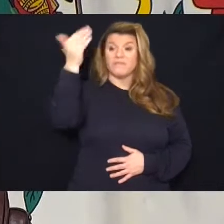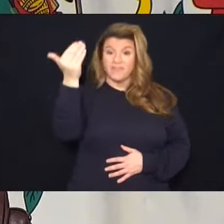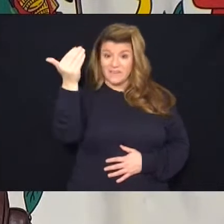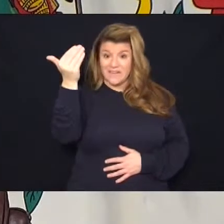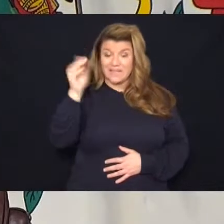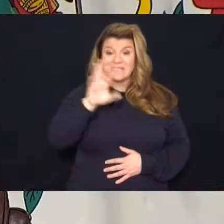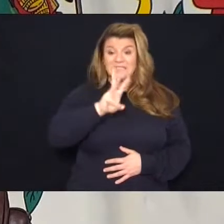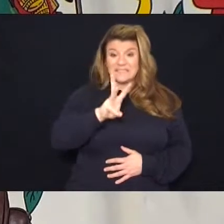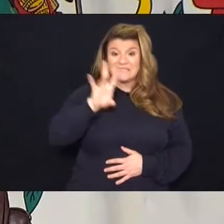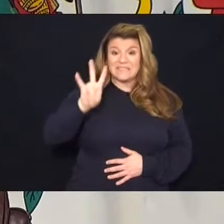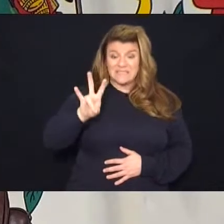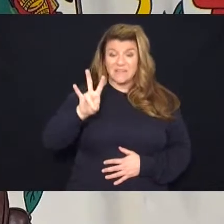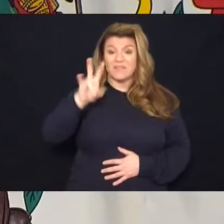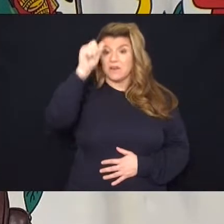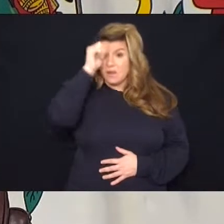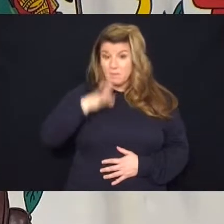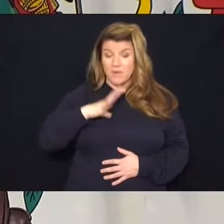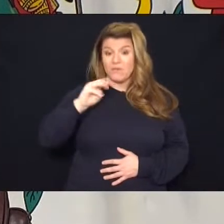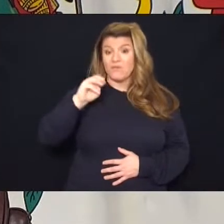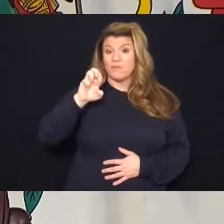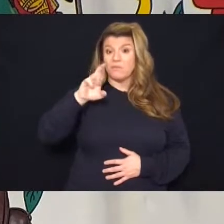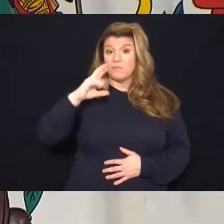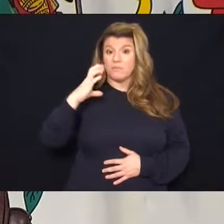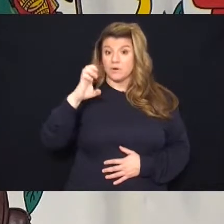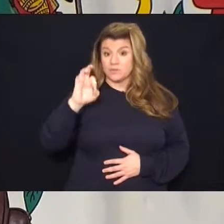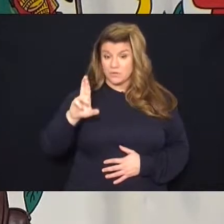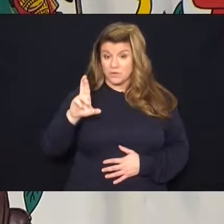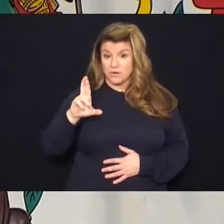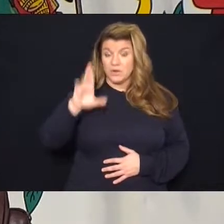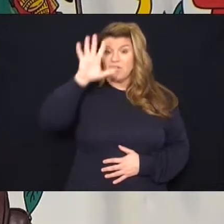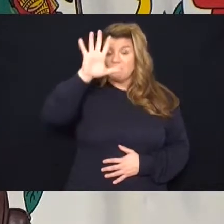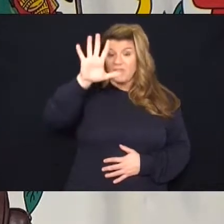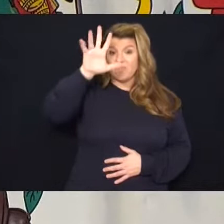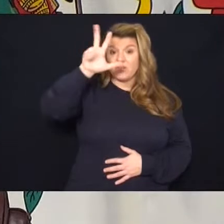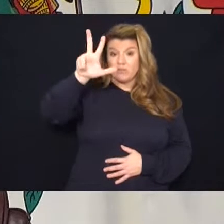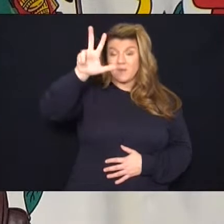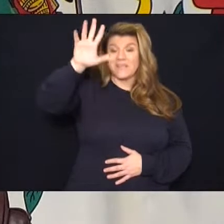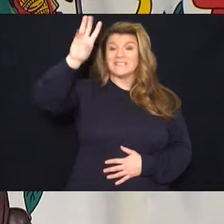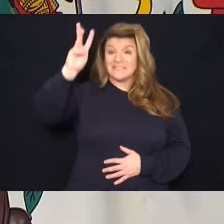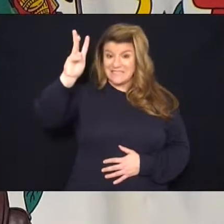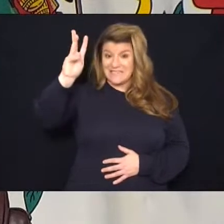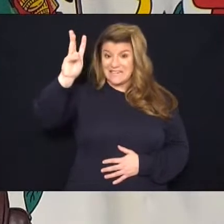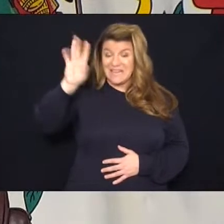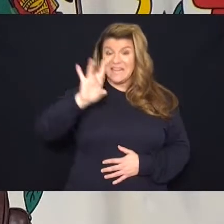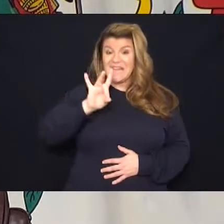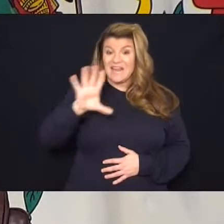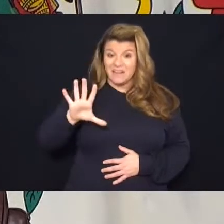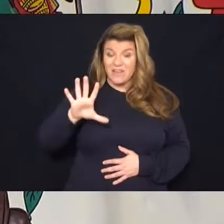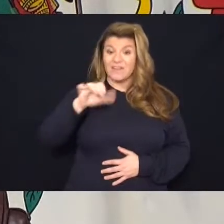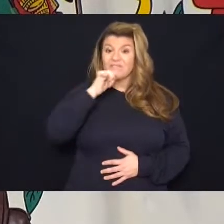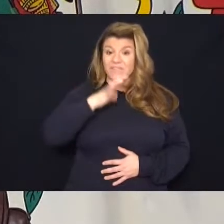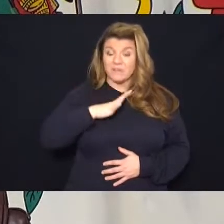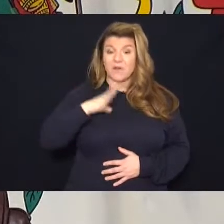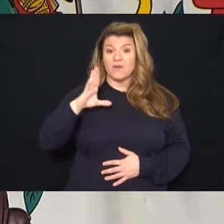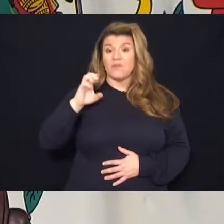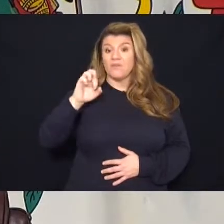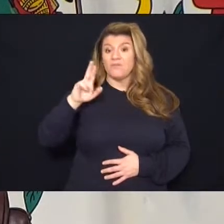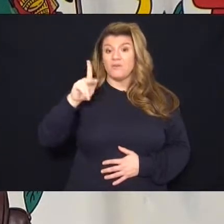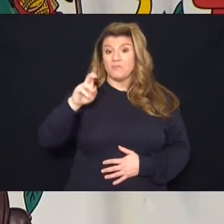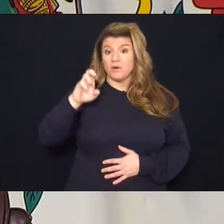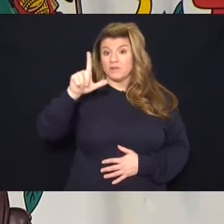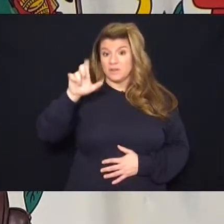death, a 67-year-old male from Mercer County. The 5,316th death, an 85-year-old female from Berkeley